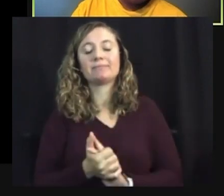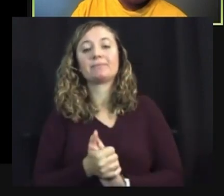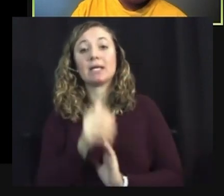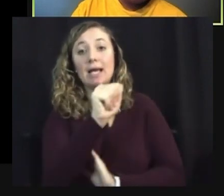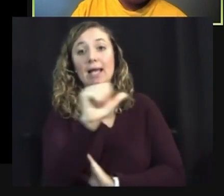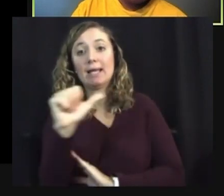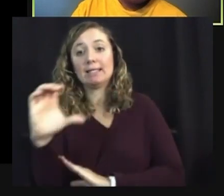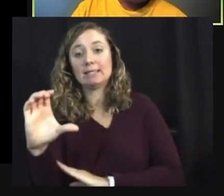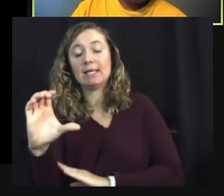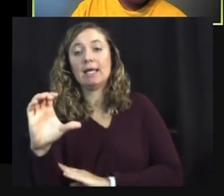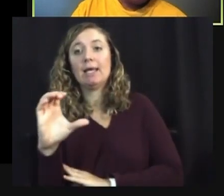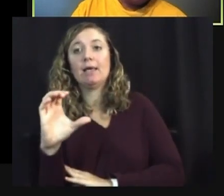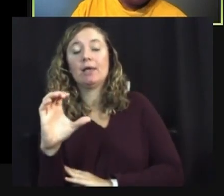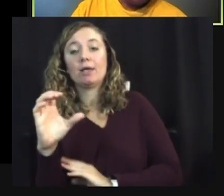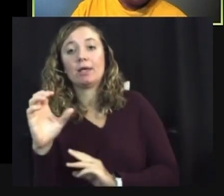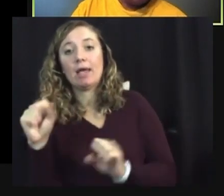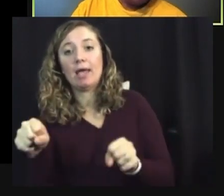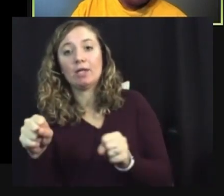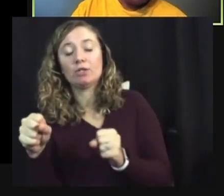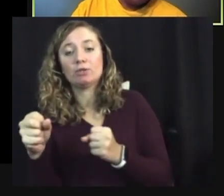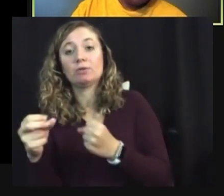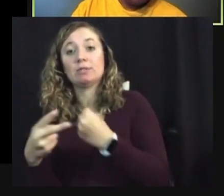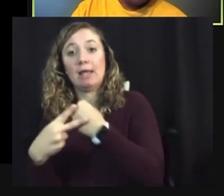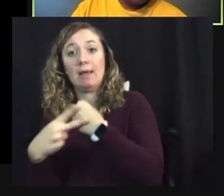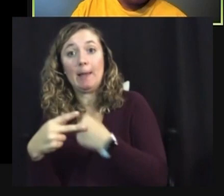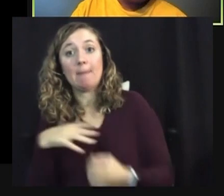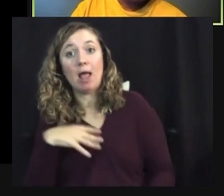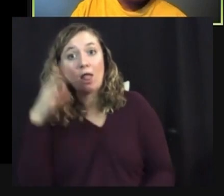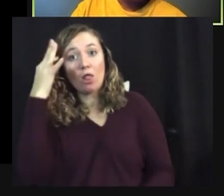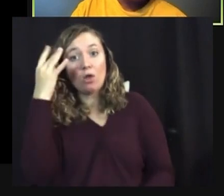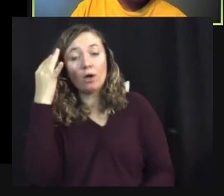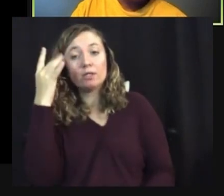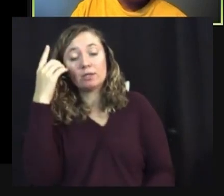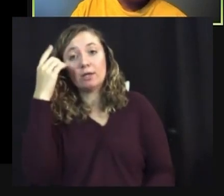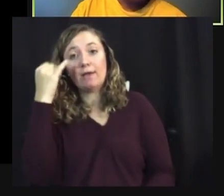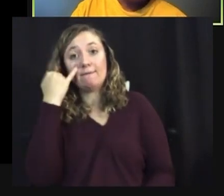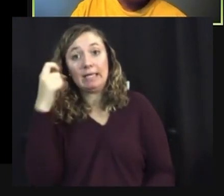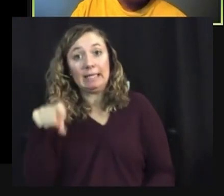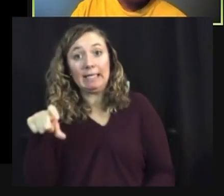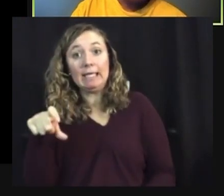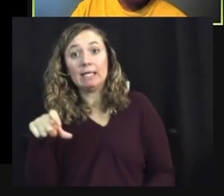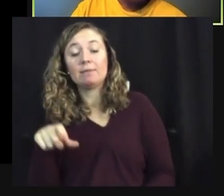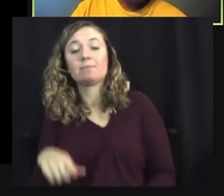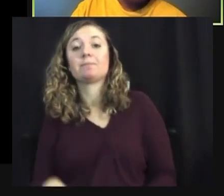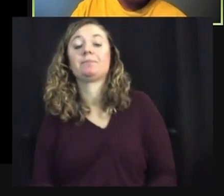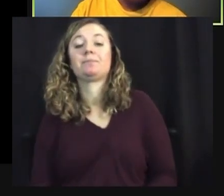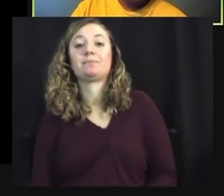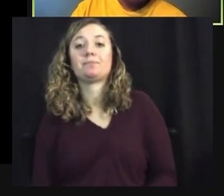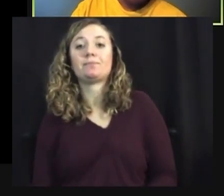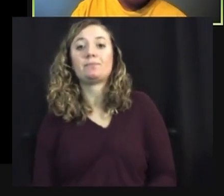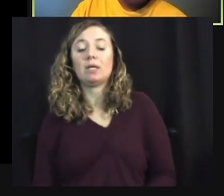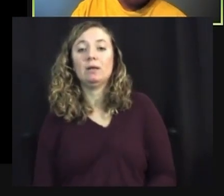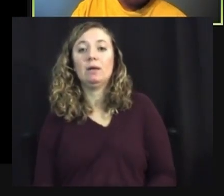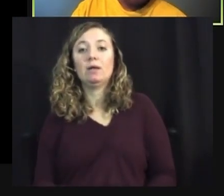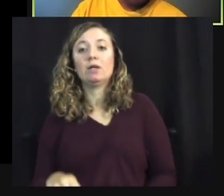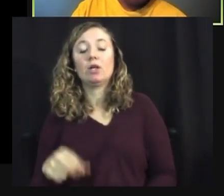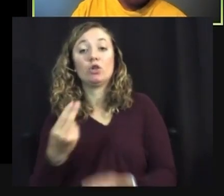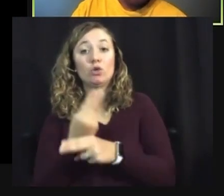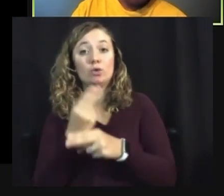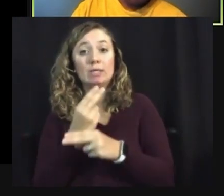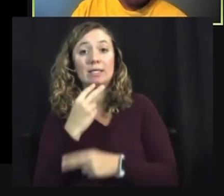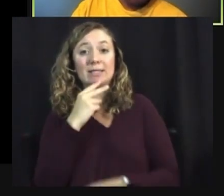words to be stored for whenever I need them. I also mentioned that using speech to communicate is